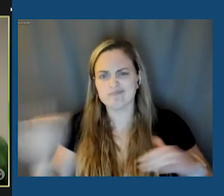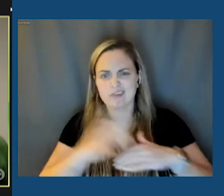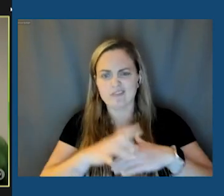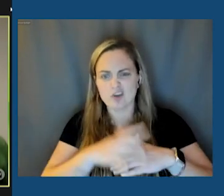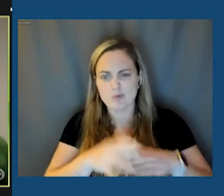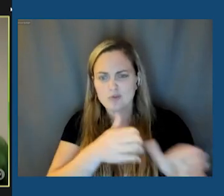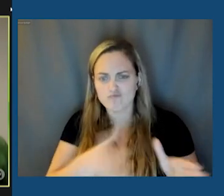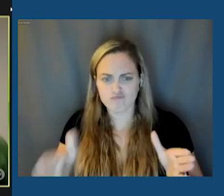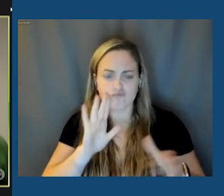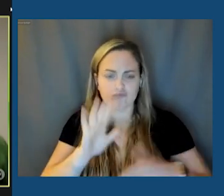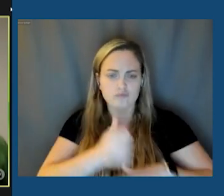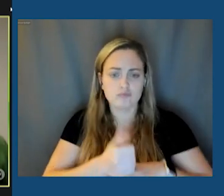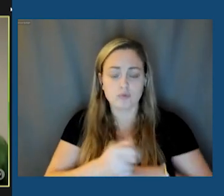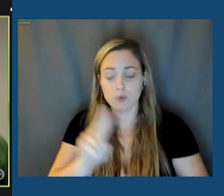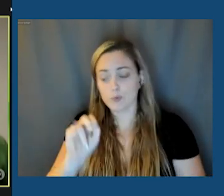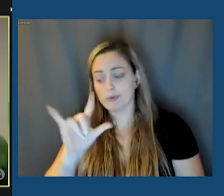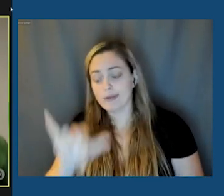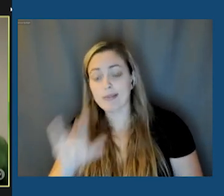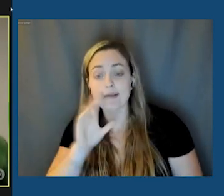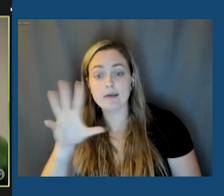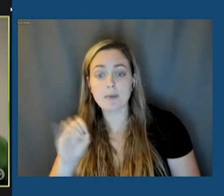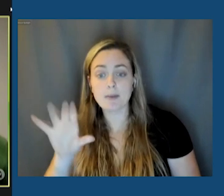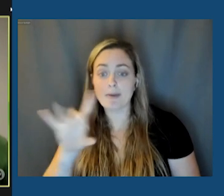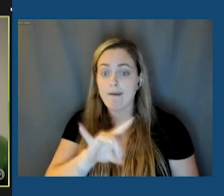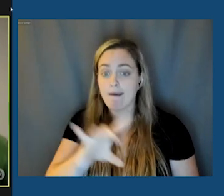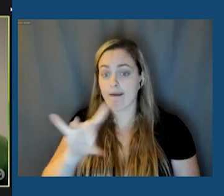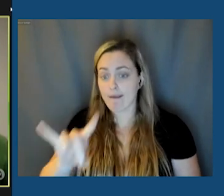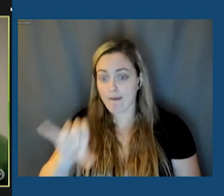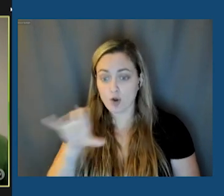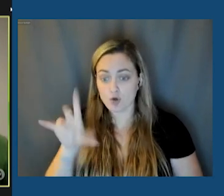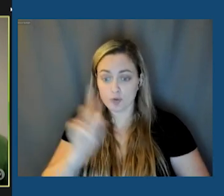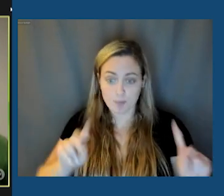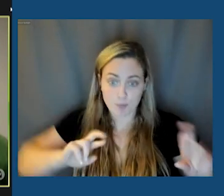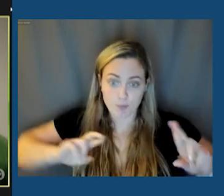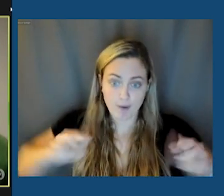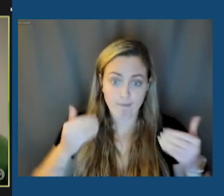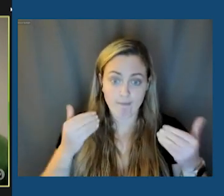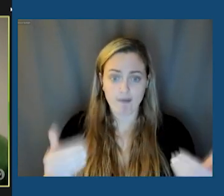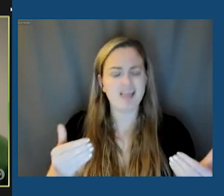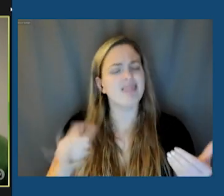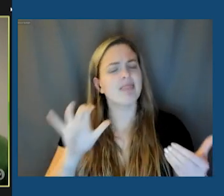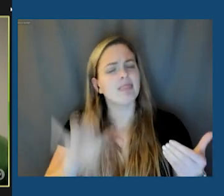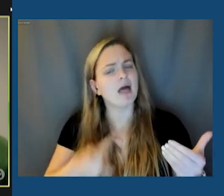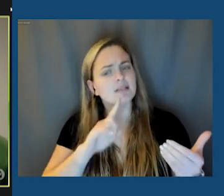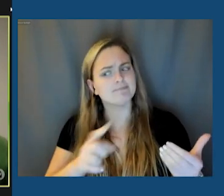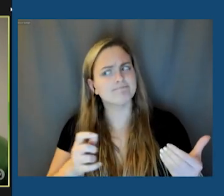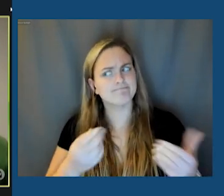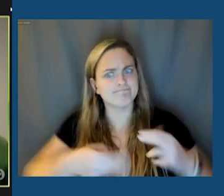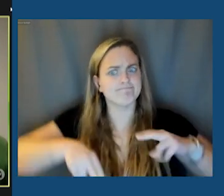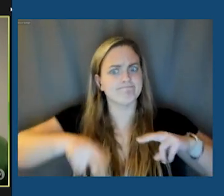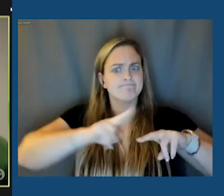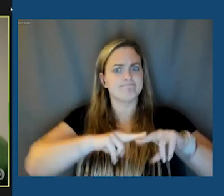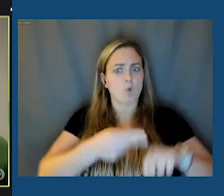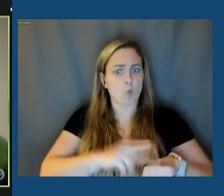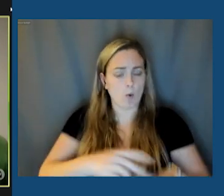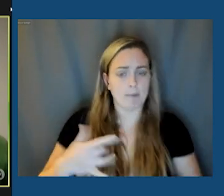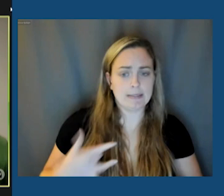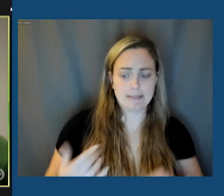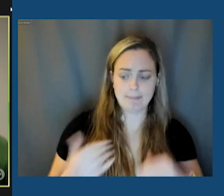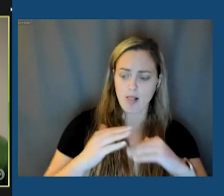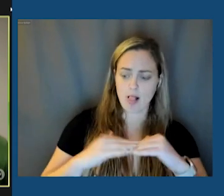utility companies have about 8,800 people ready. That is a significant increase over our normal base. That's